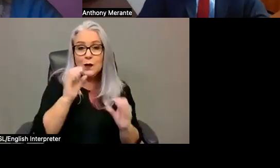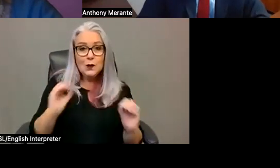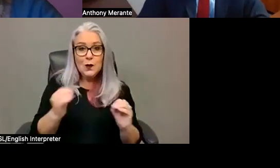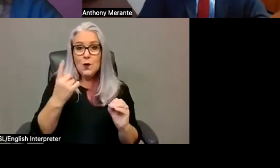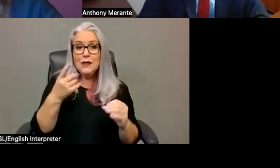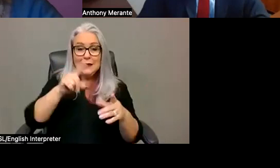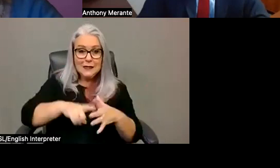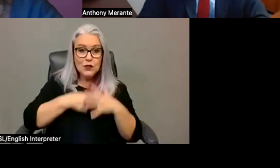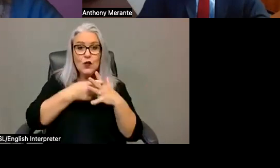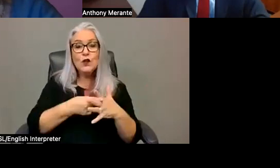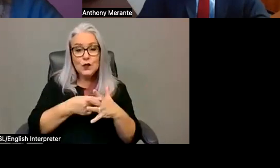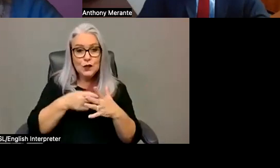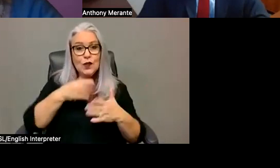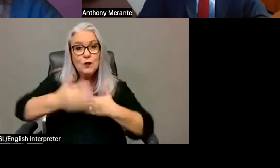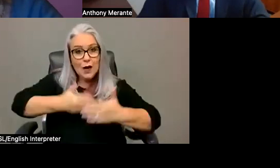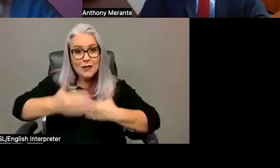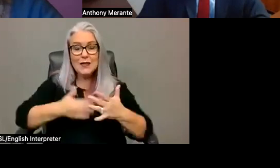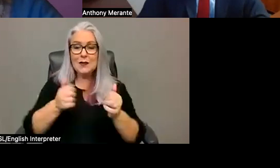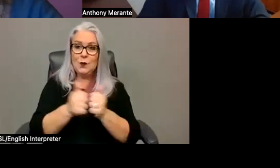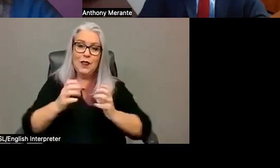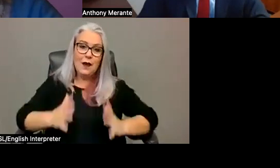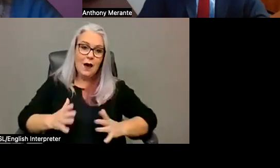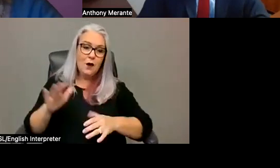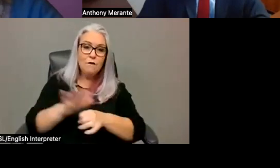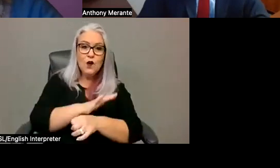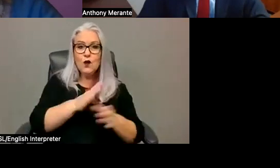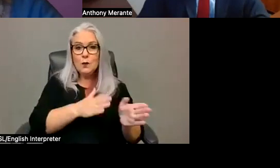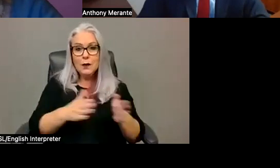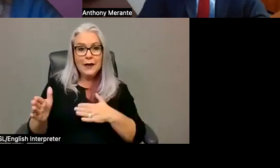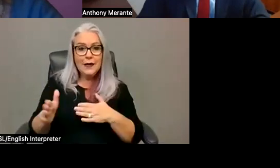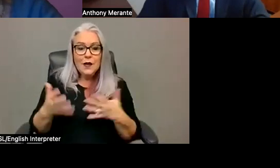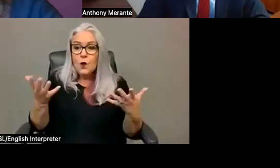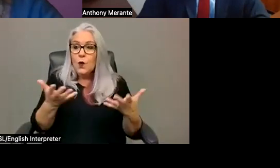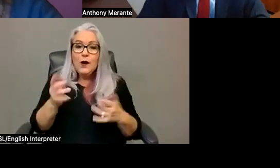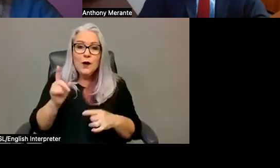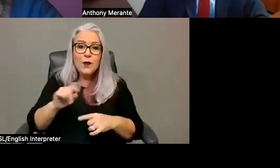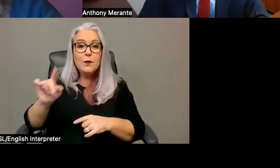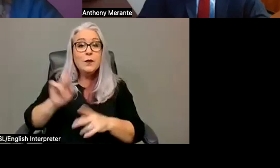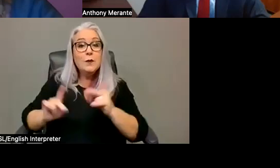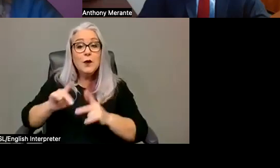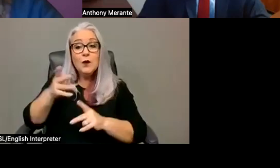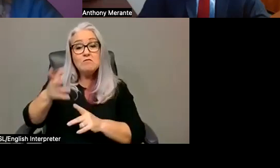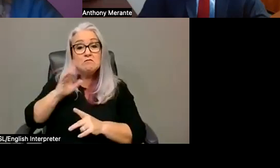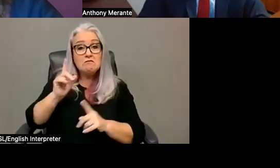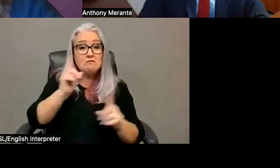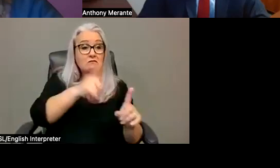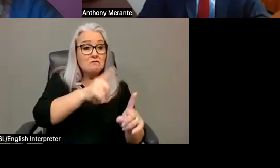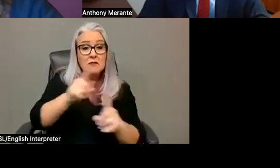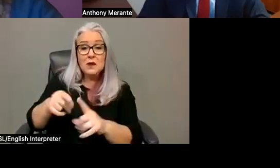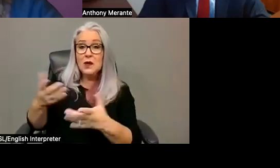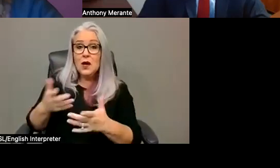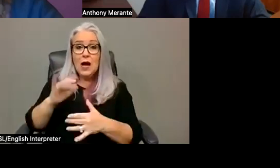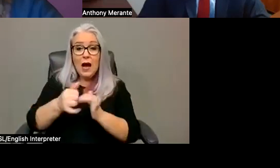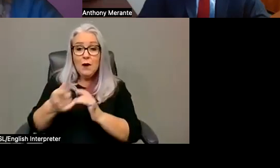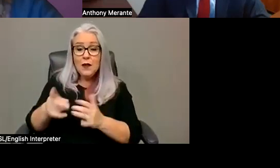without having a complete plan. And that is what the problem of this whole system has been. Where are these folks going to end up? How are they going to get there? How are they going to pay for